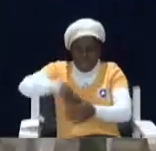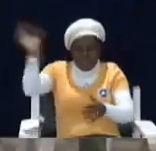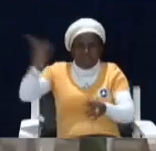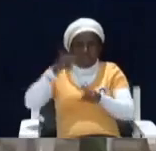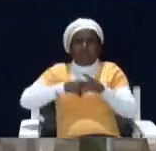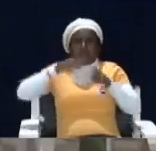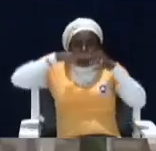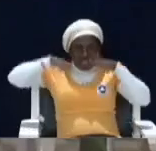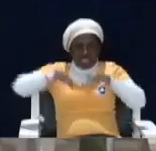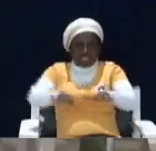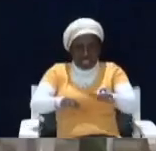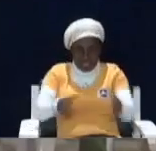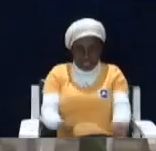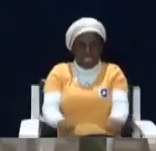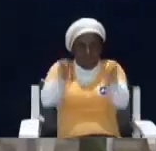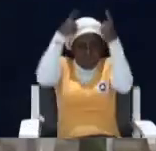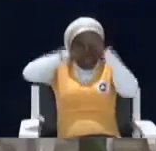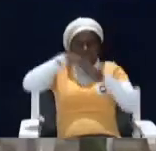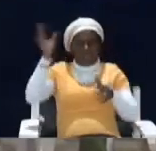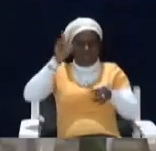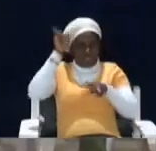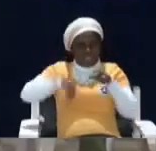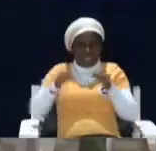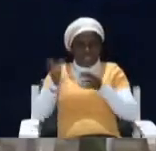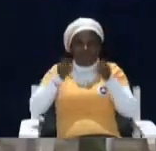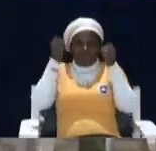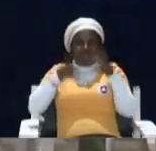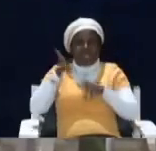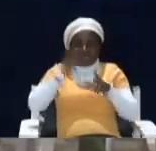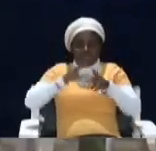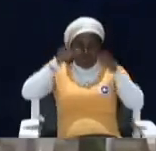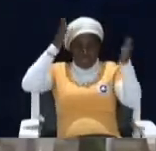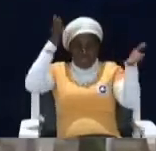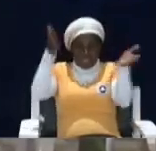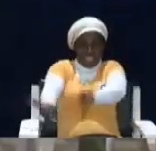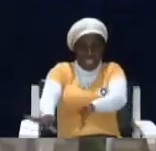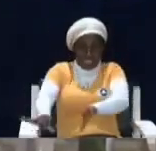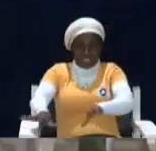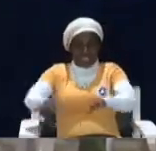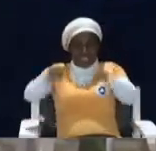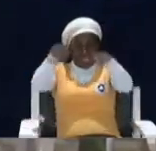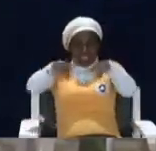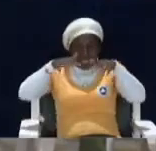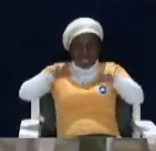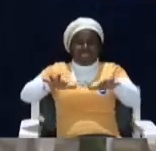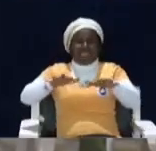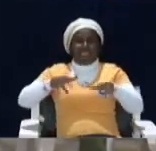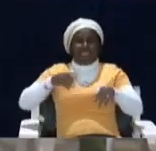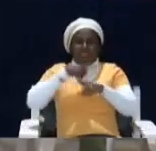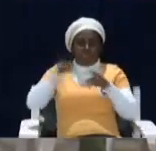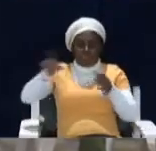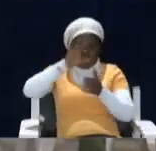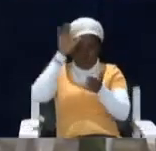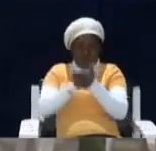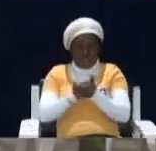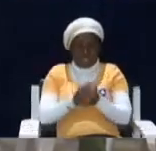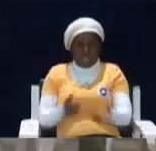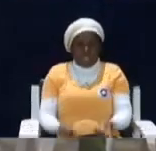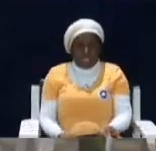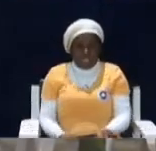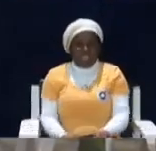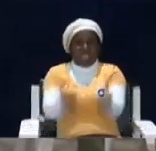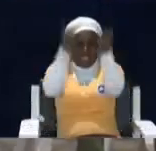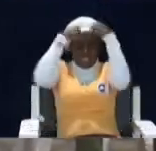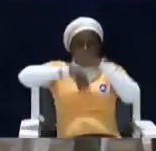sea, he cannot explain. Many people died. They are still searching for some people. But my husband came back, came